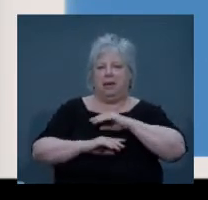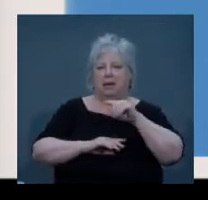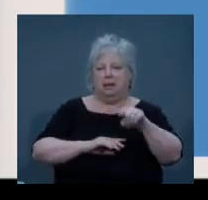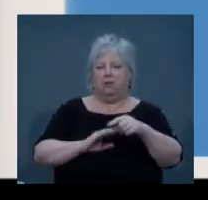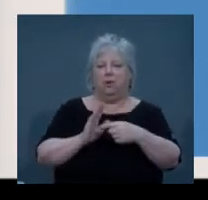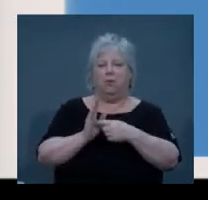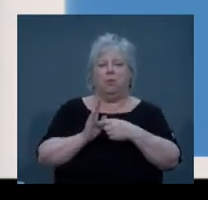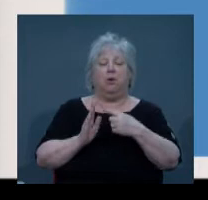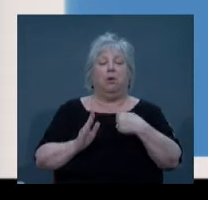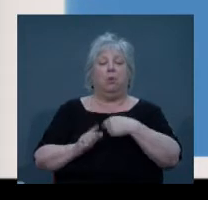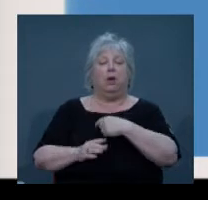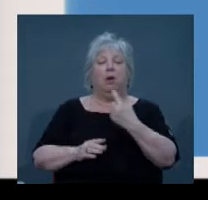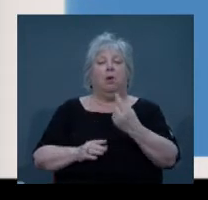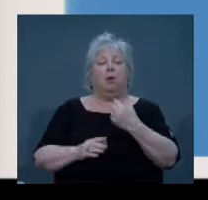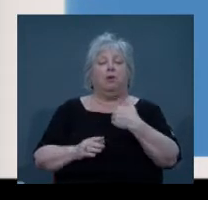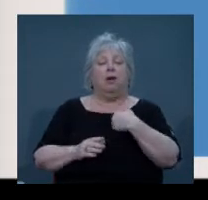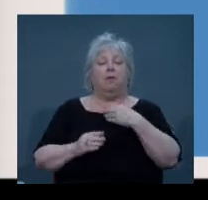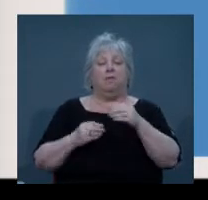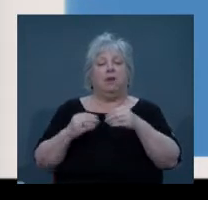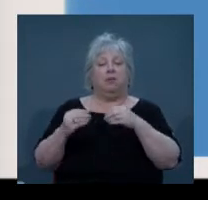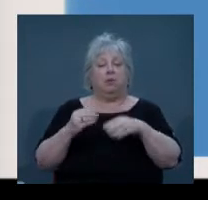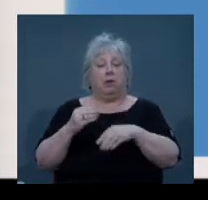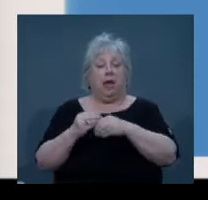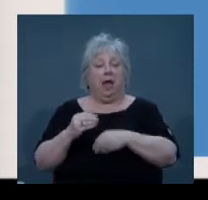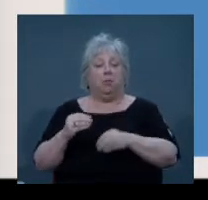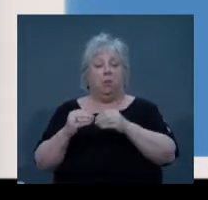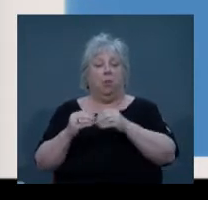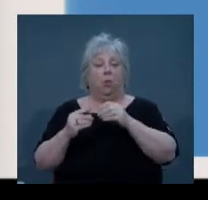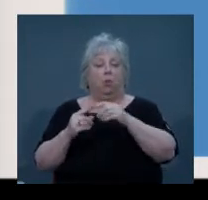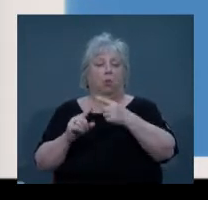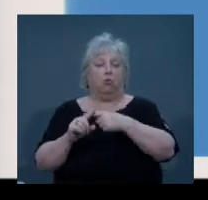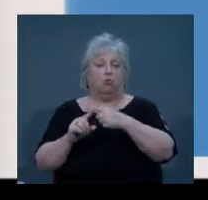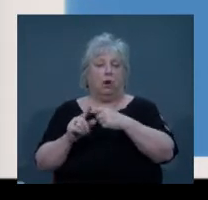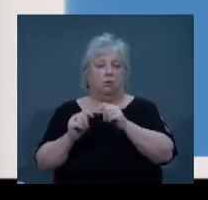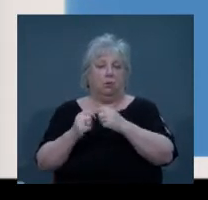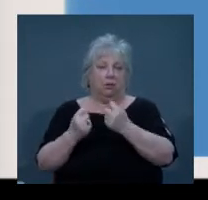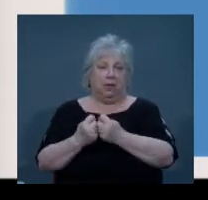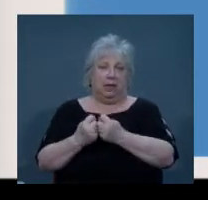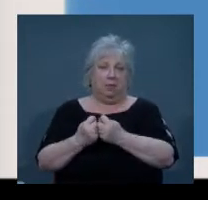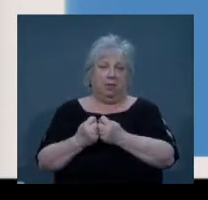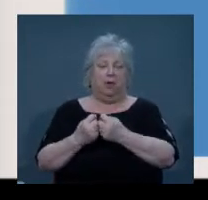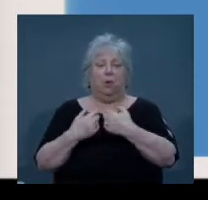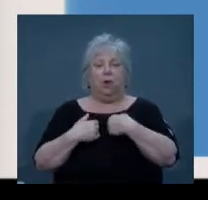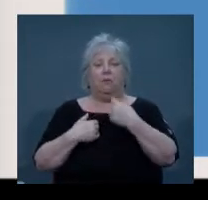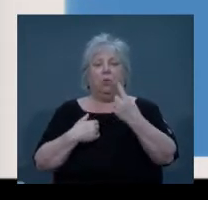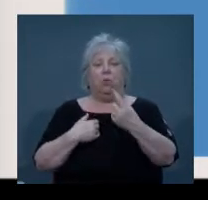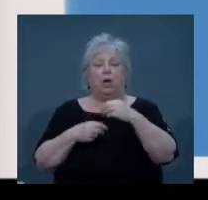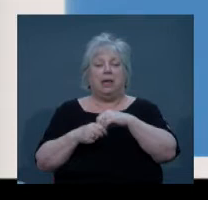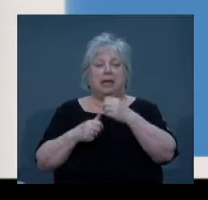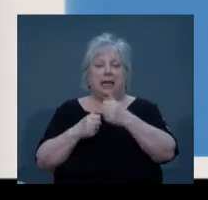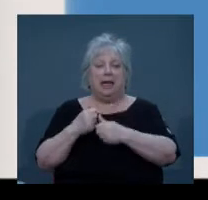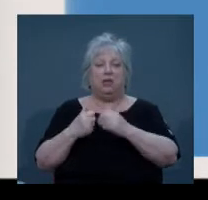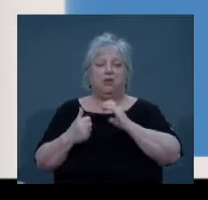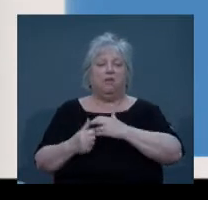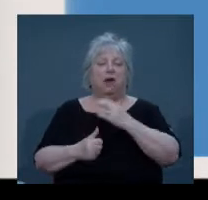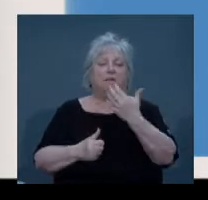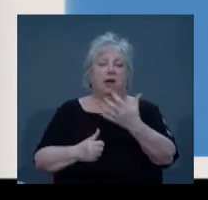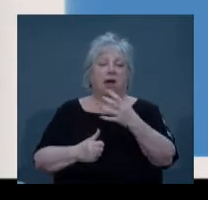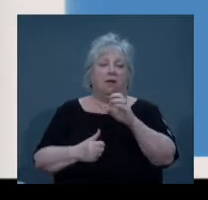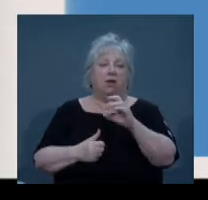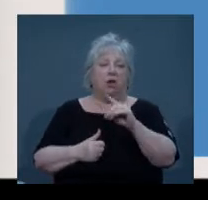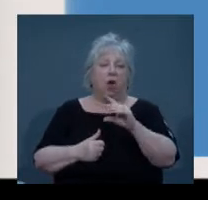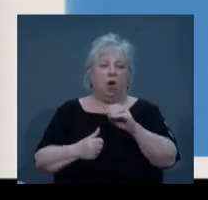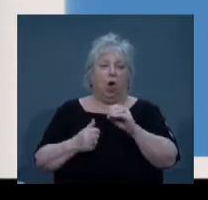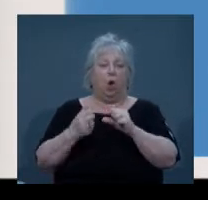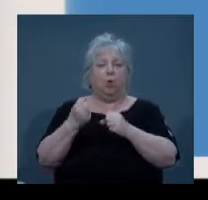have the flexibility to add more to our rental team. We have one in each one of our 5 code enforcement